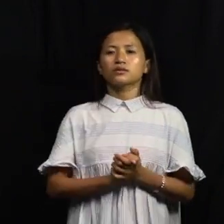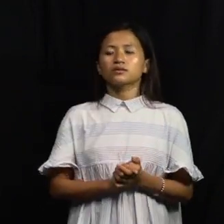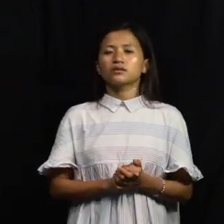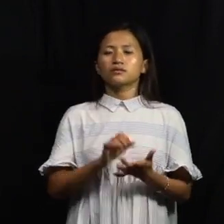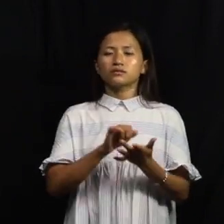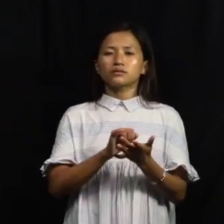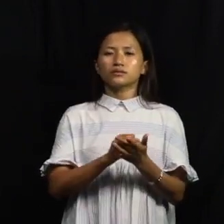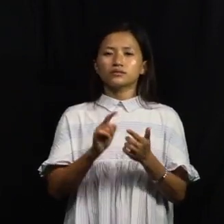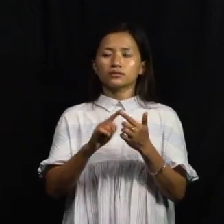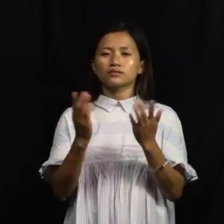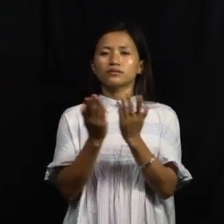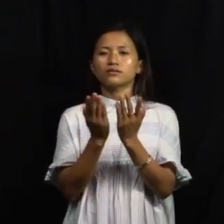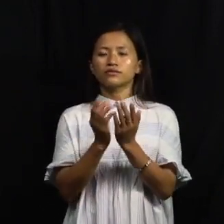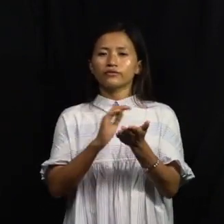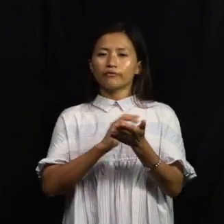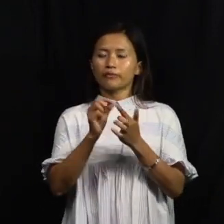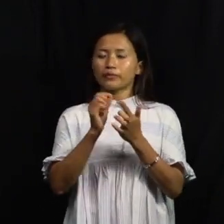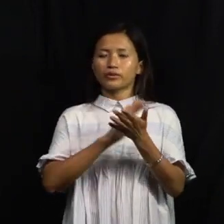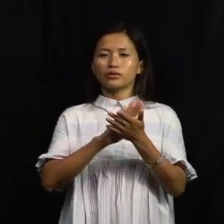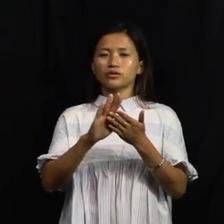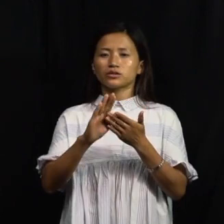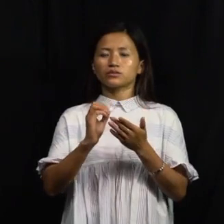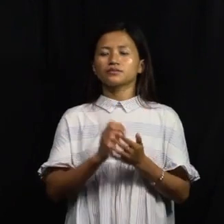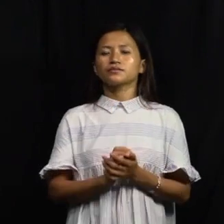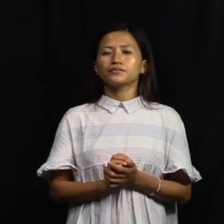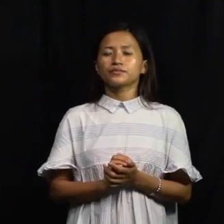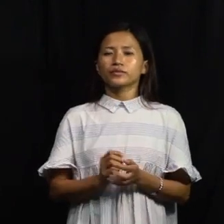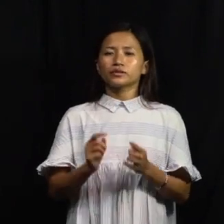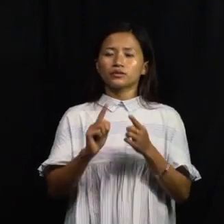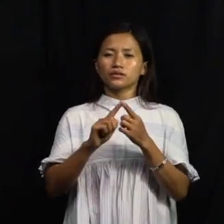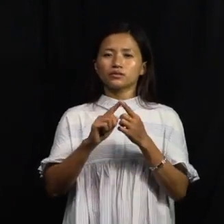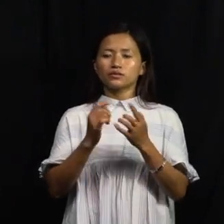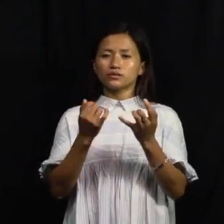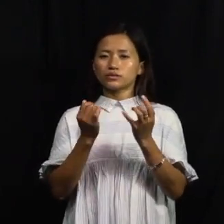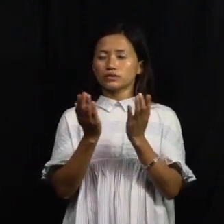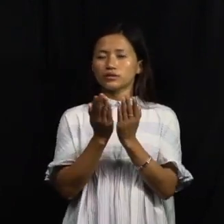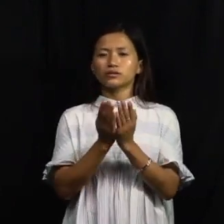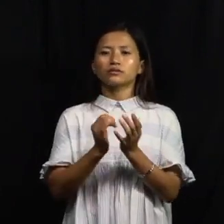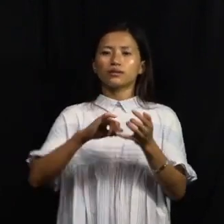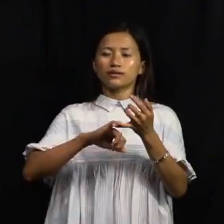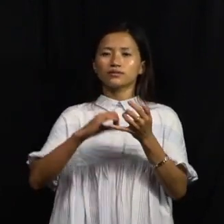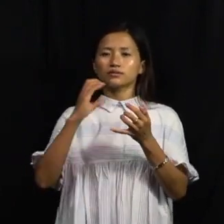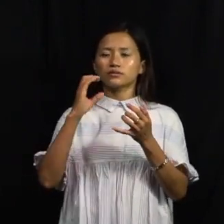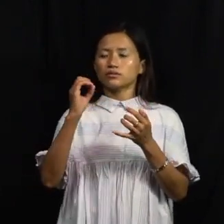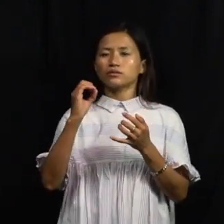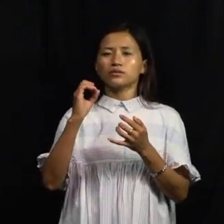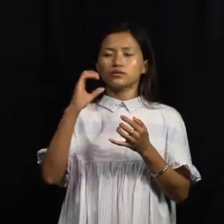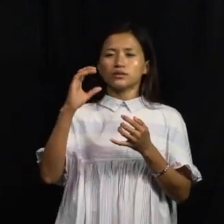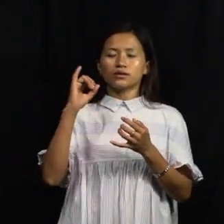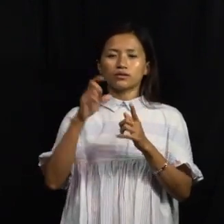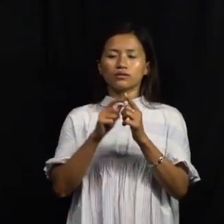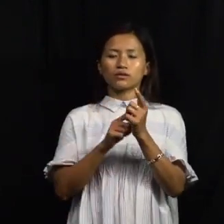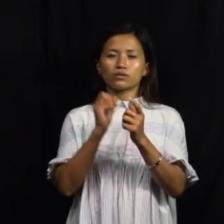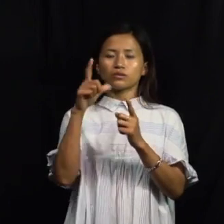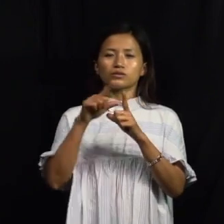that is educational philosophy. The next one is educational psychology. So you will be dealing with this